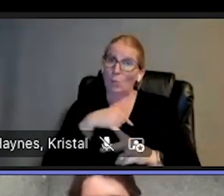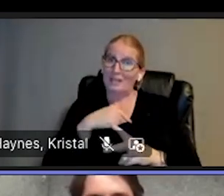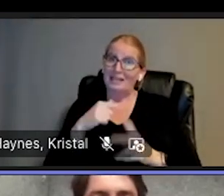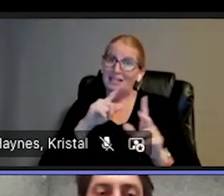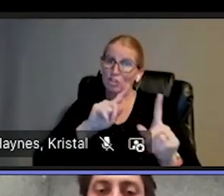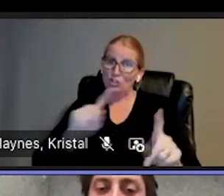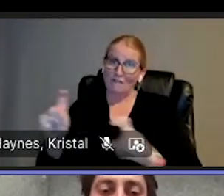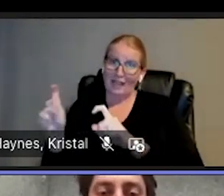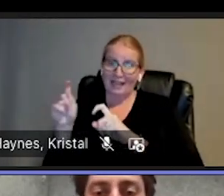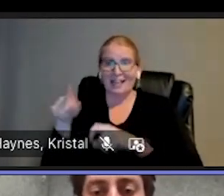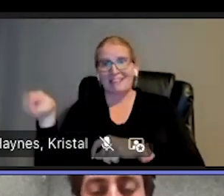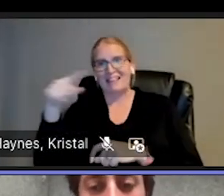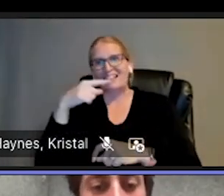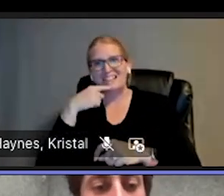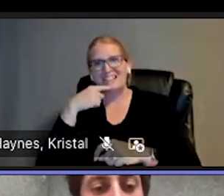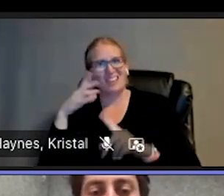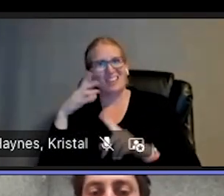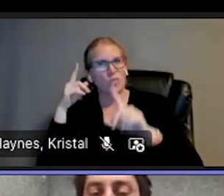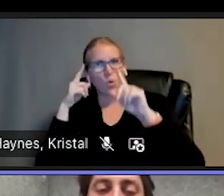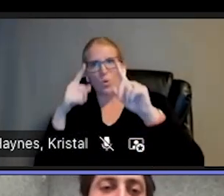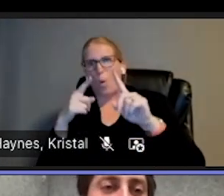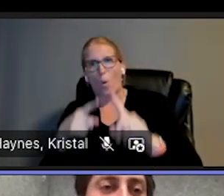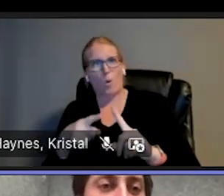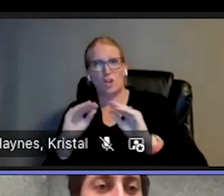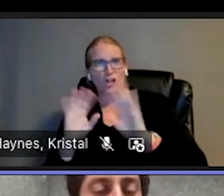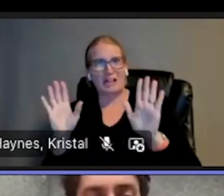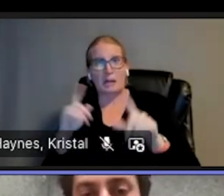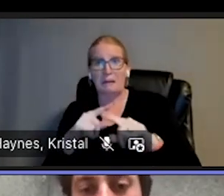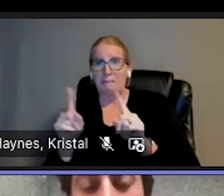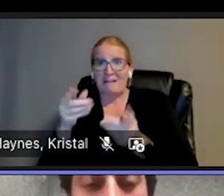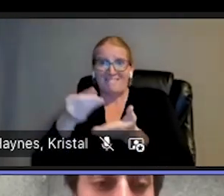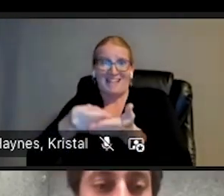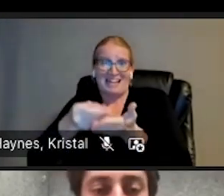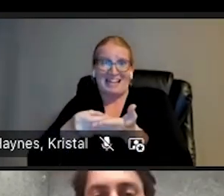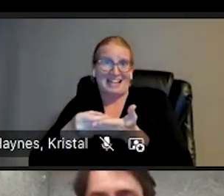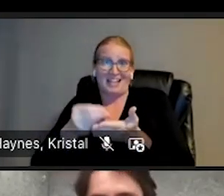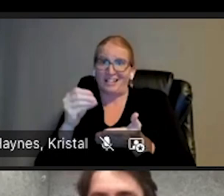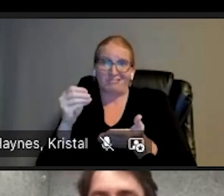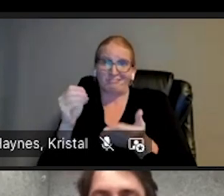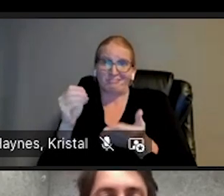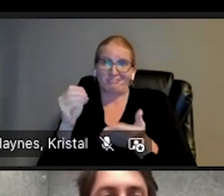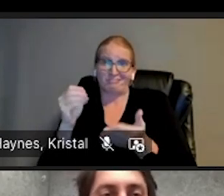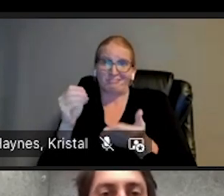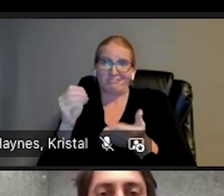are pretty clear. There's simply a lack of funding to execute on that fully.